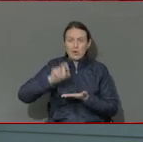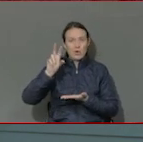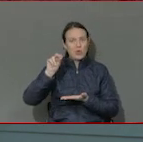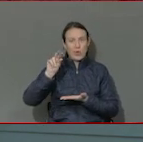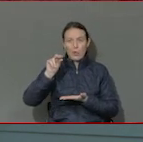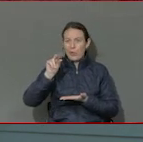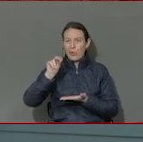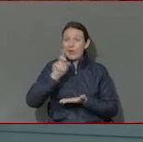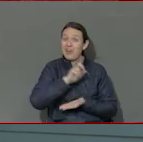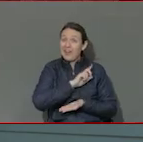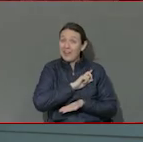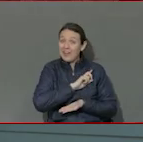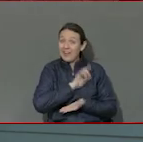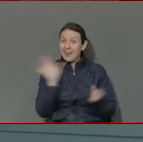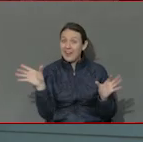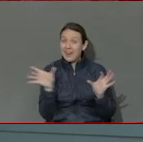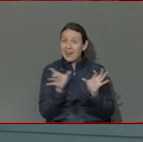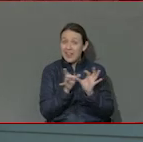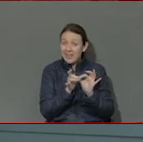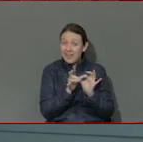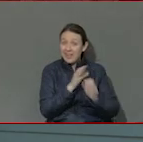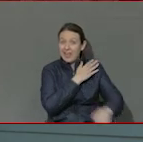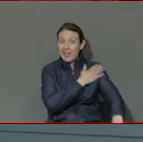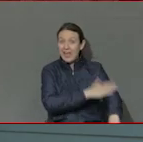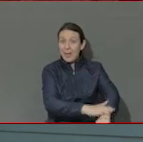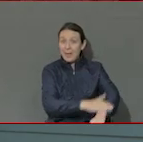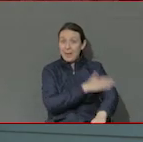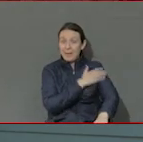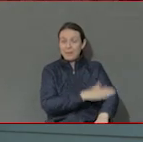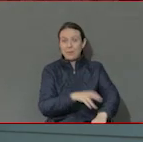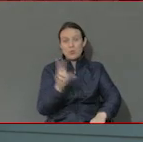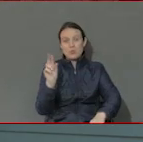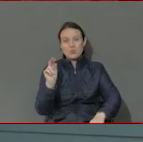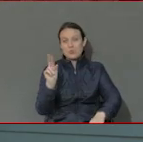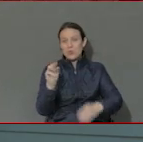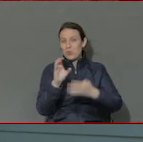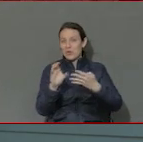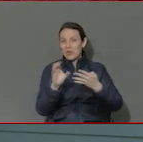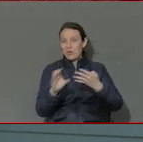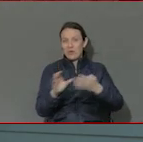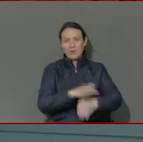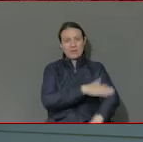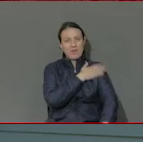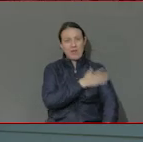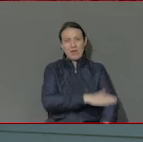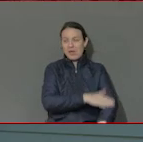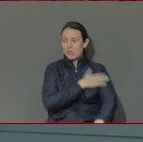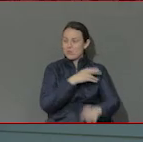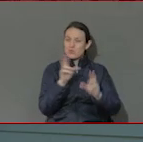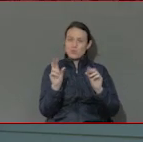No. Why? Because it is not a characteristic of the upper limb.